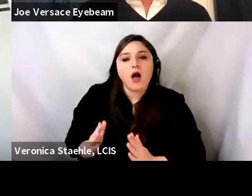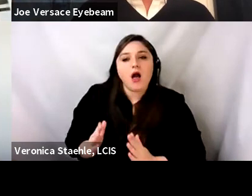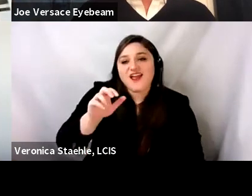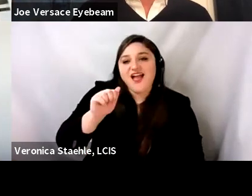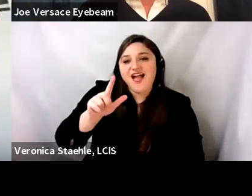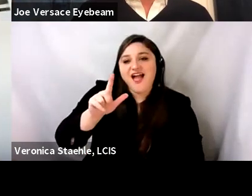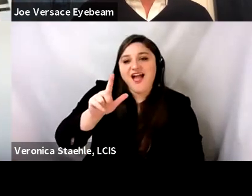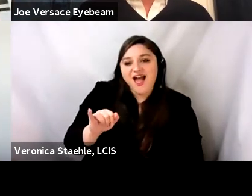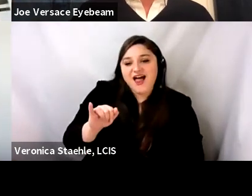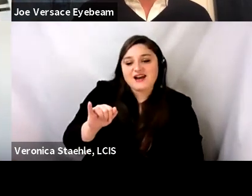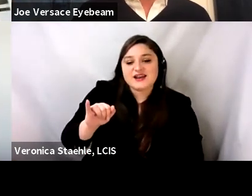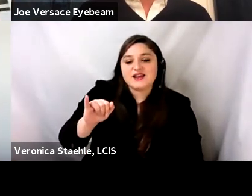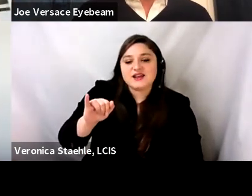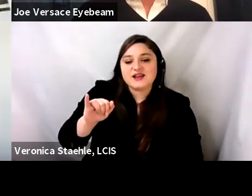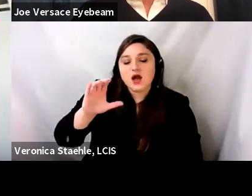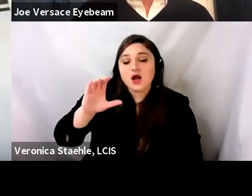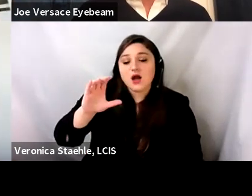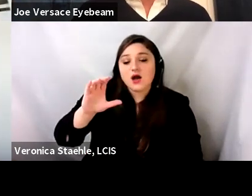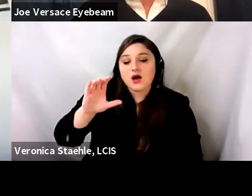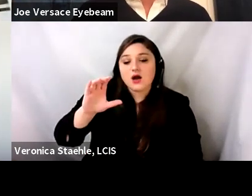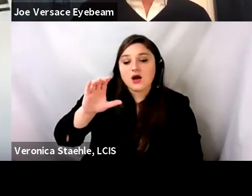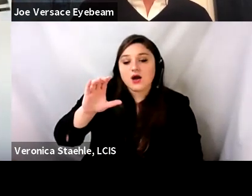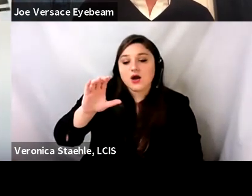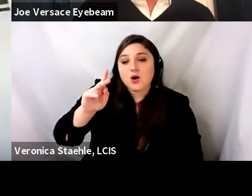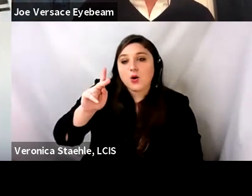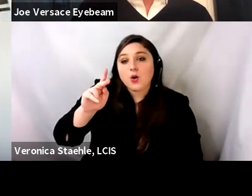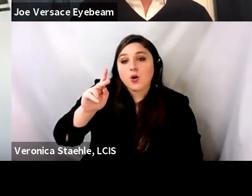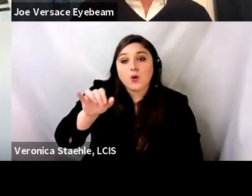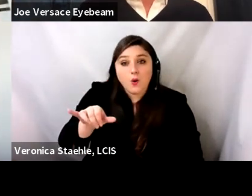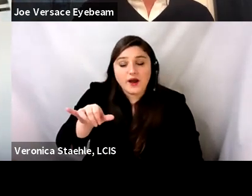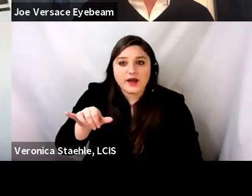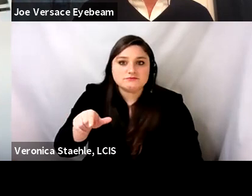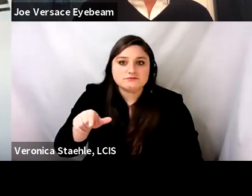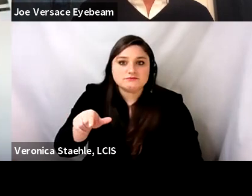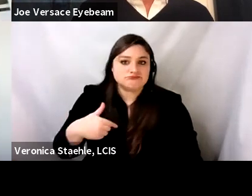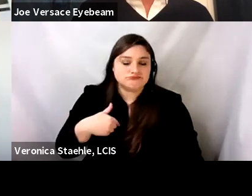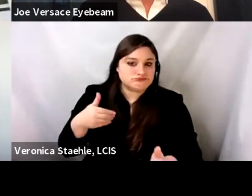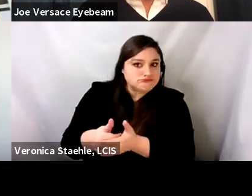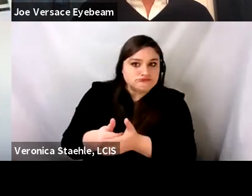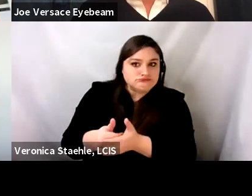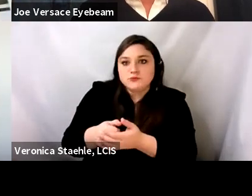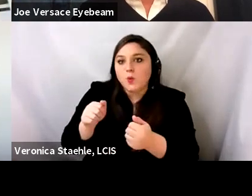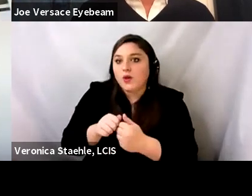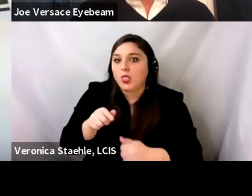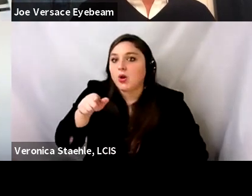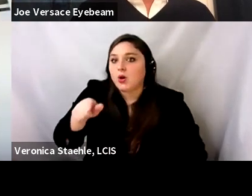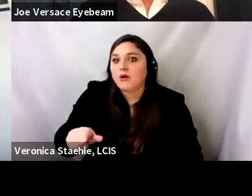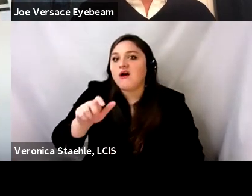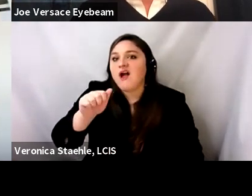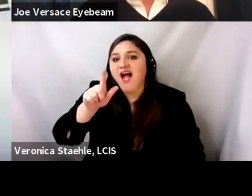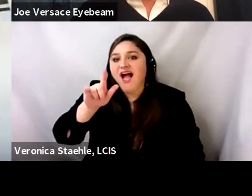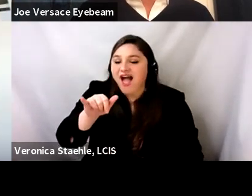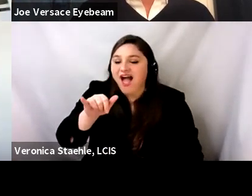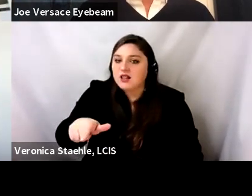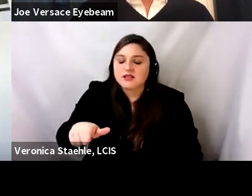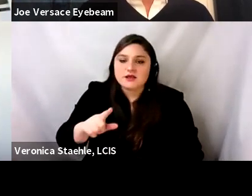firm, has been my my lifeline in this entire year, because she's been my front line of defense, working